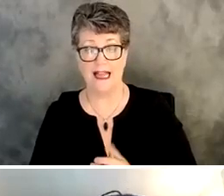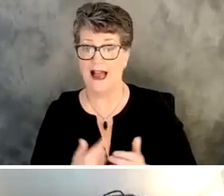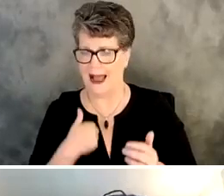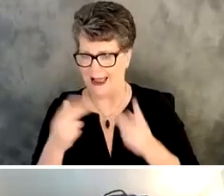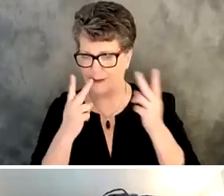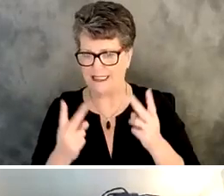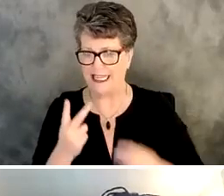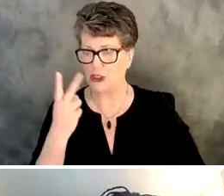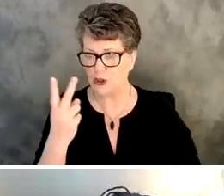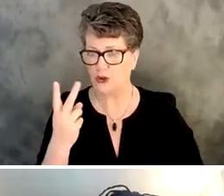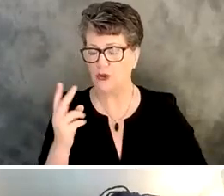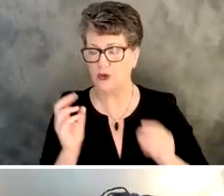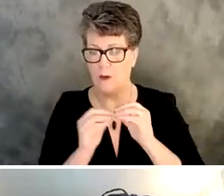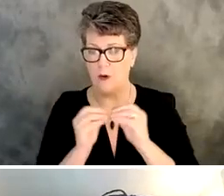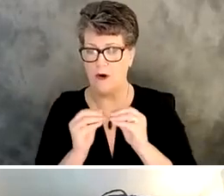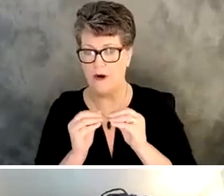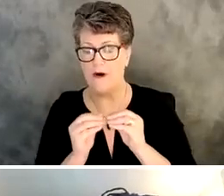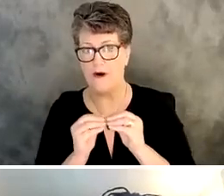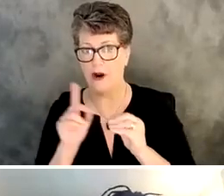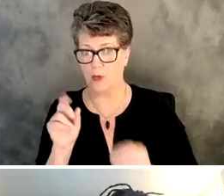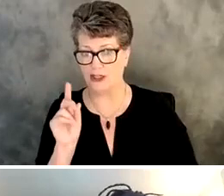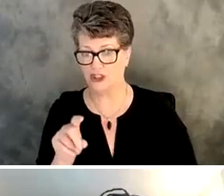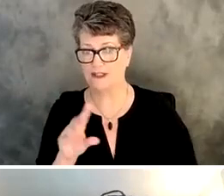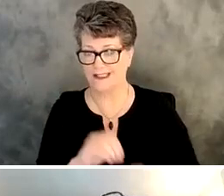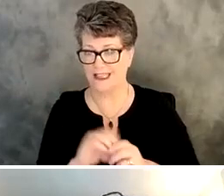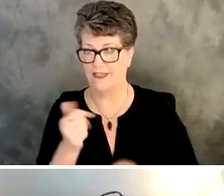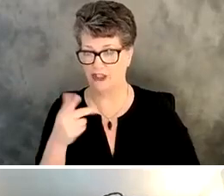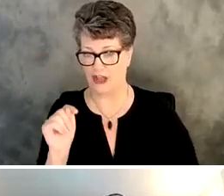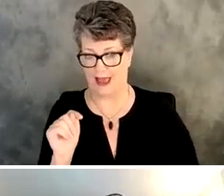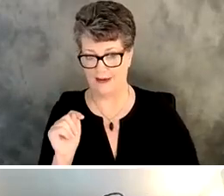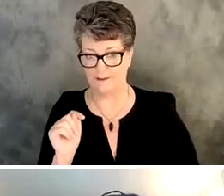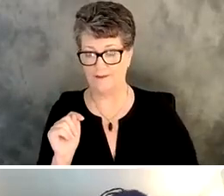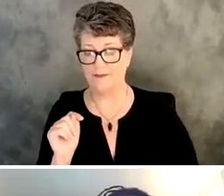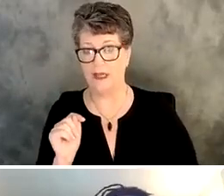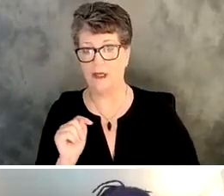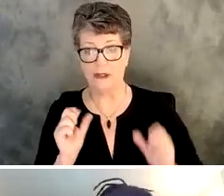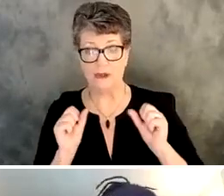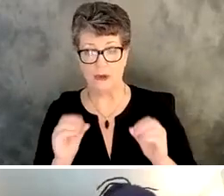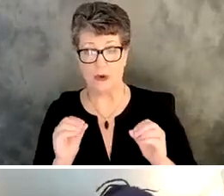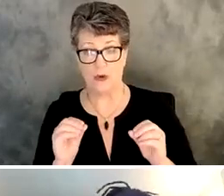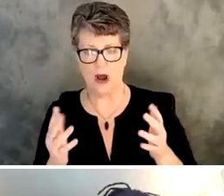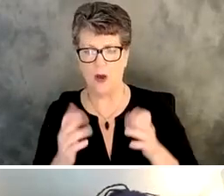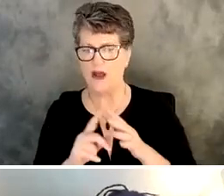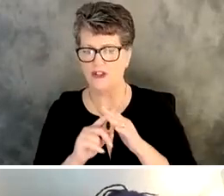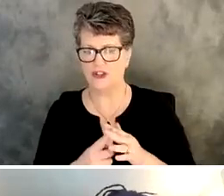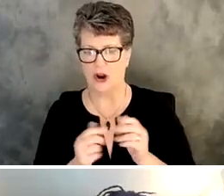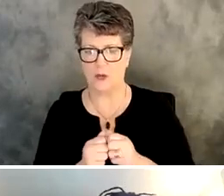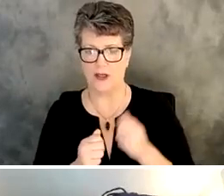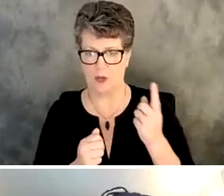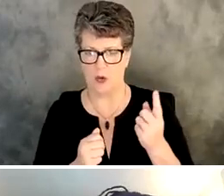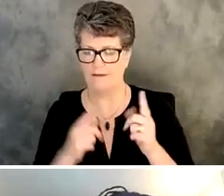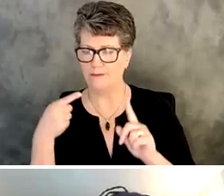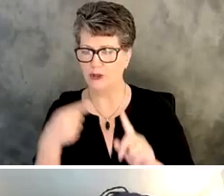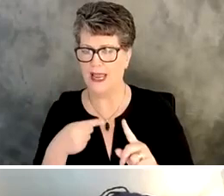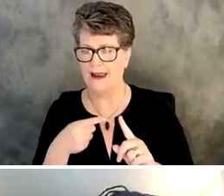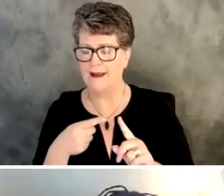seeing two additional questions in the chat. And so I would like to start off with one pertaining